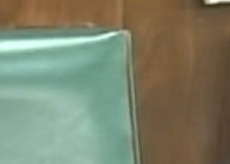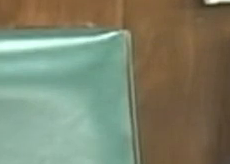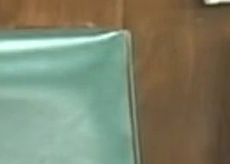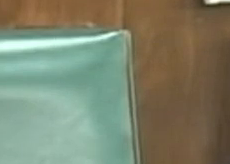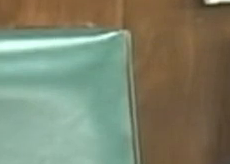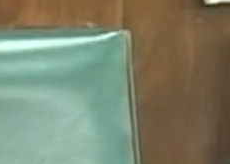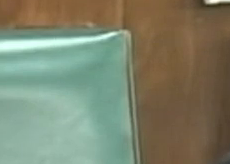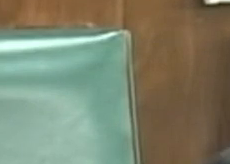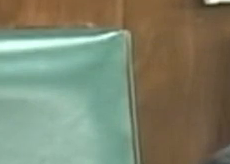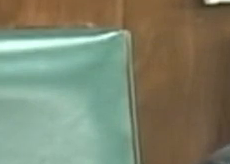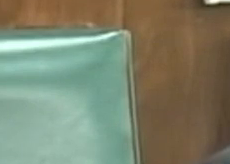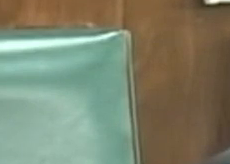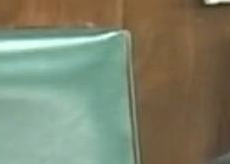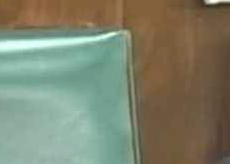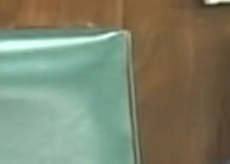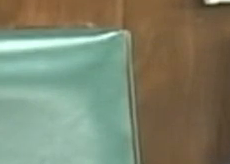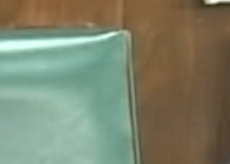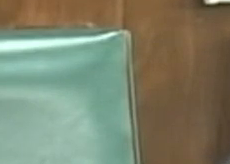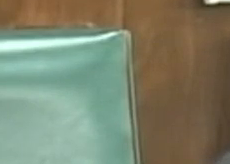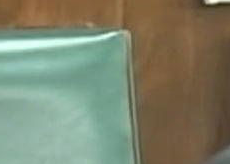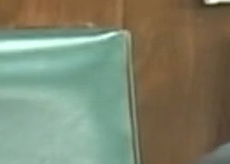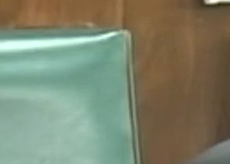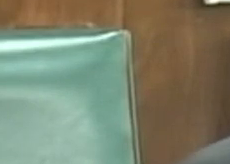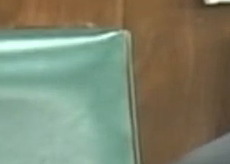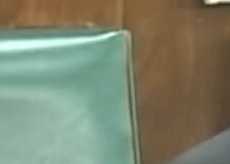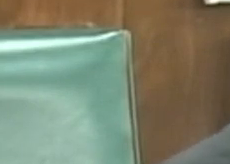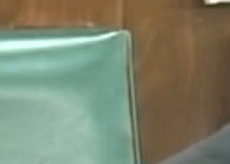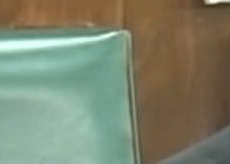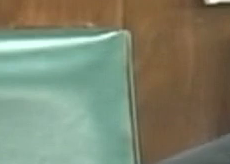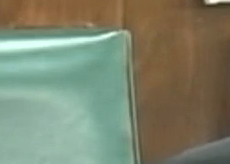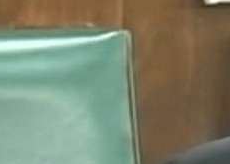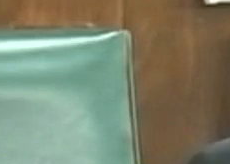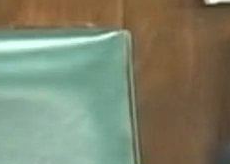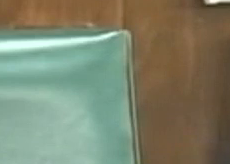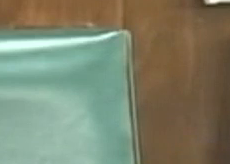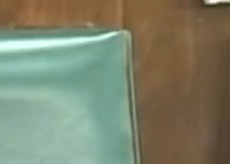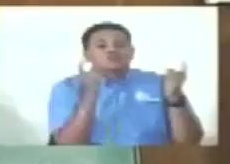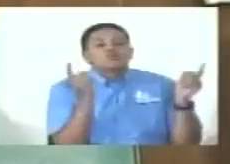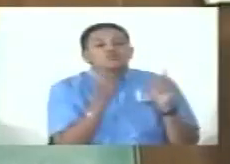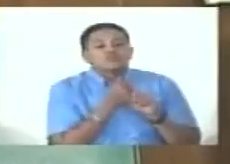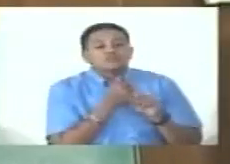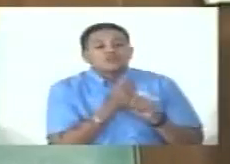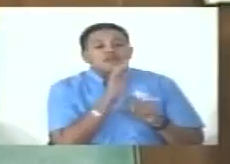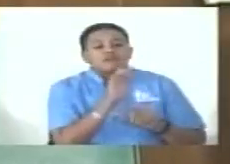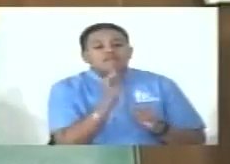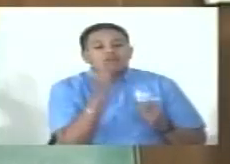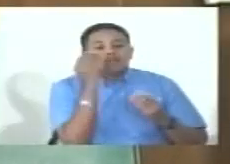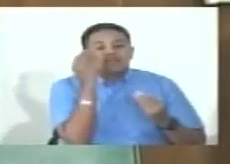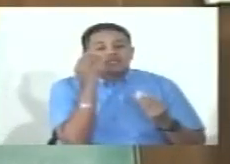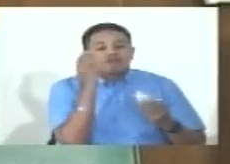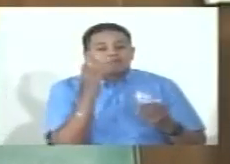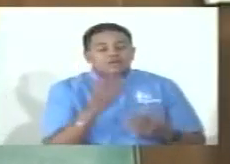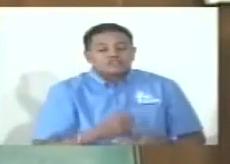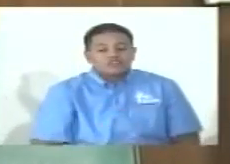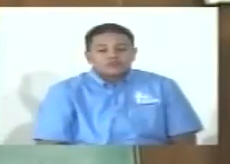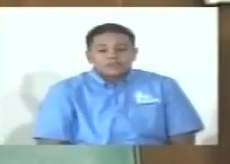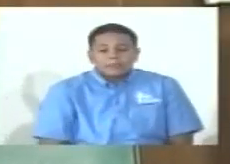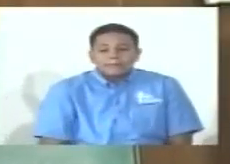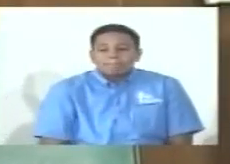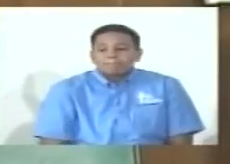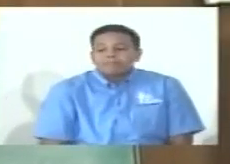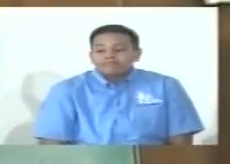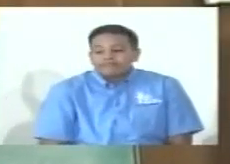weeks or days of the disclosure of any data.